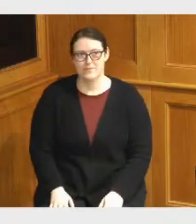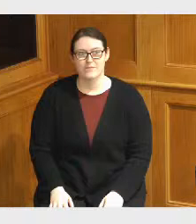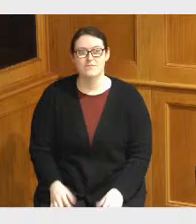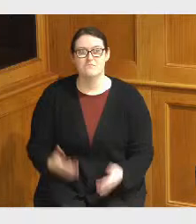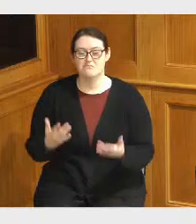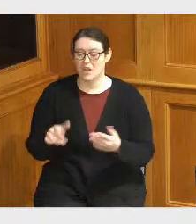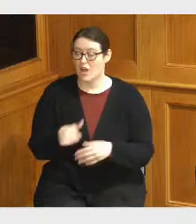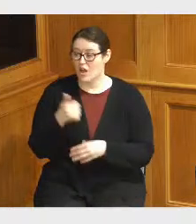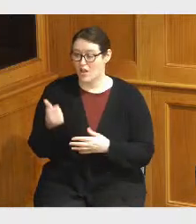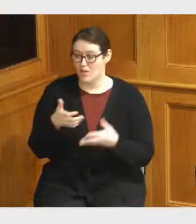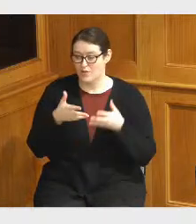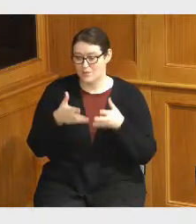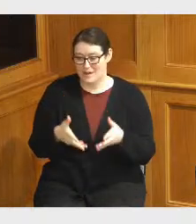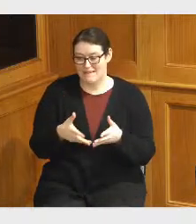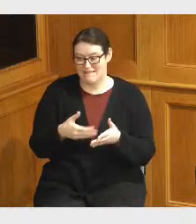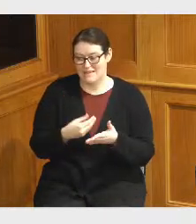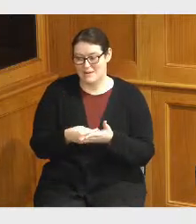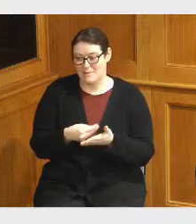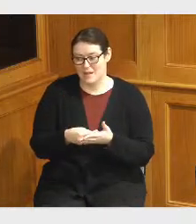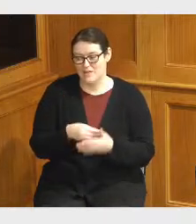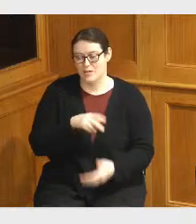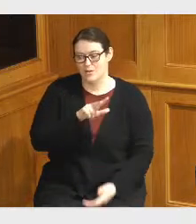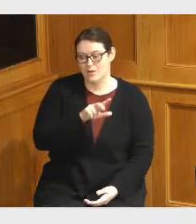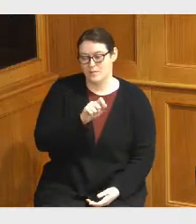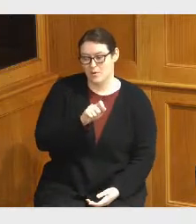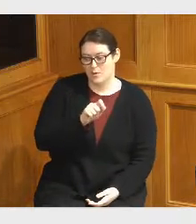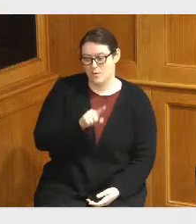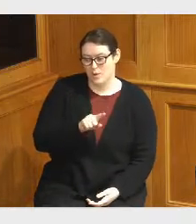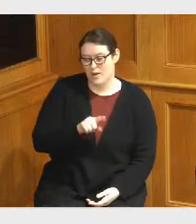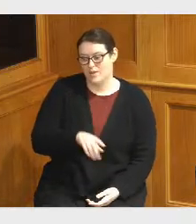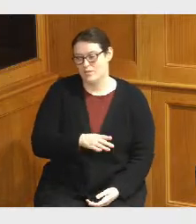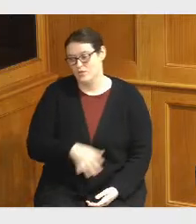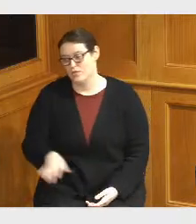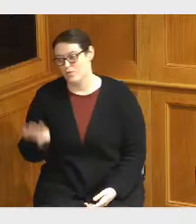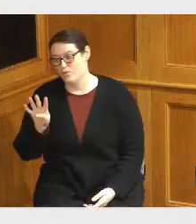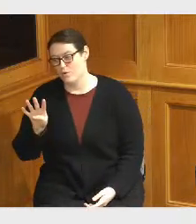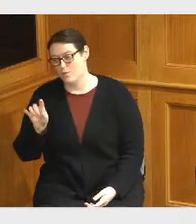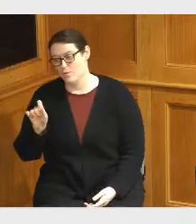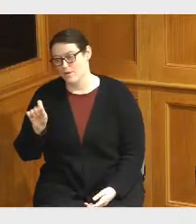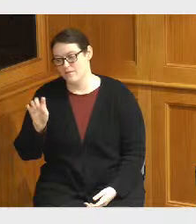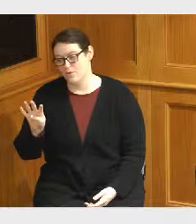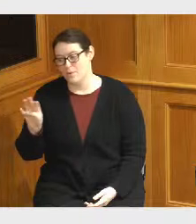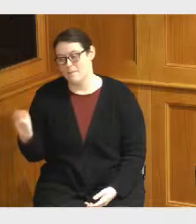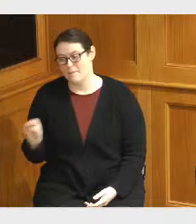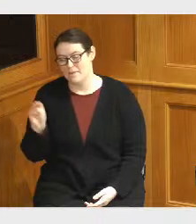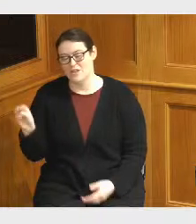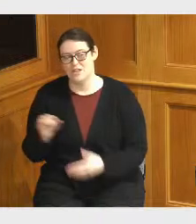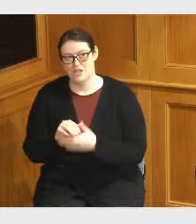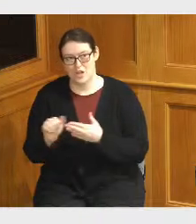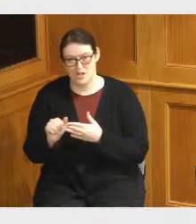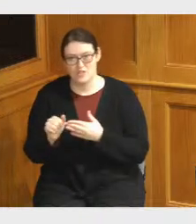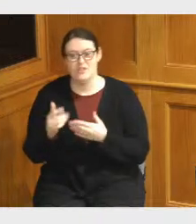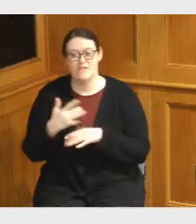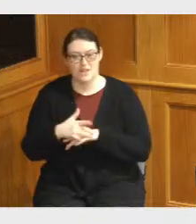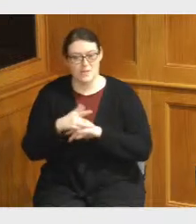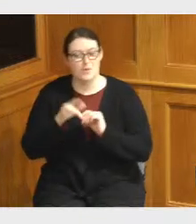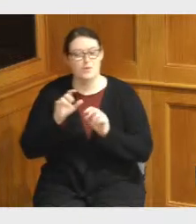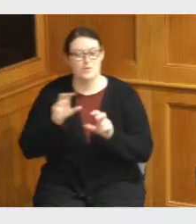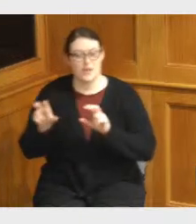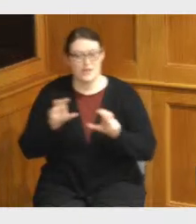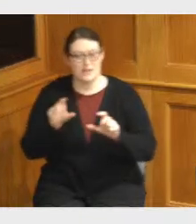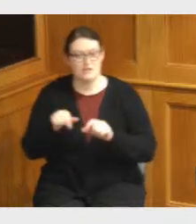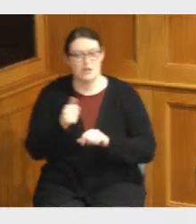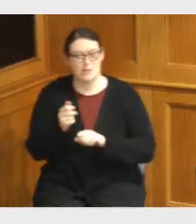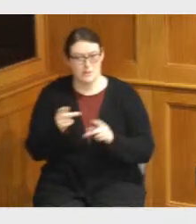But of the remaining amount, between $3.1 and $4.4 million is available for reallocation. And the reason for the